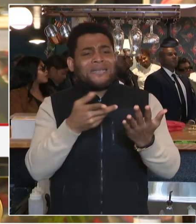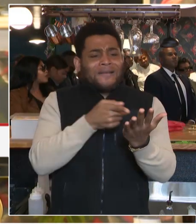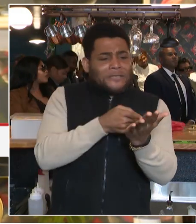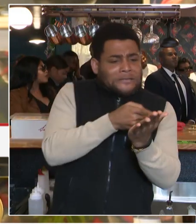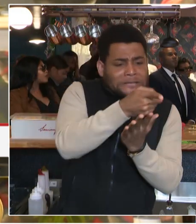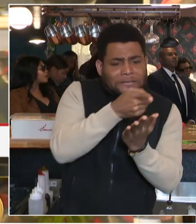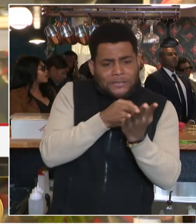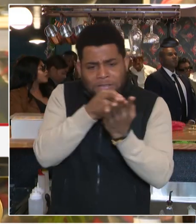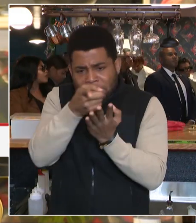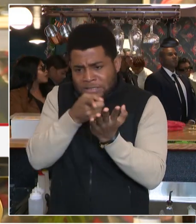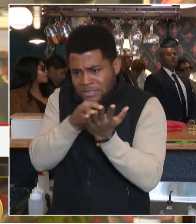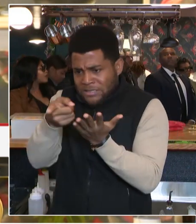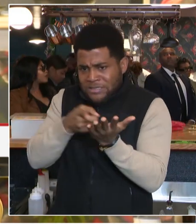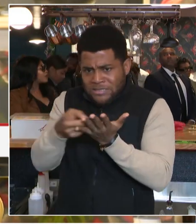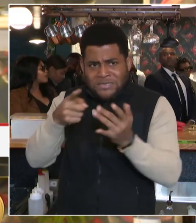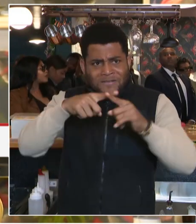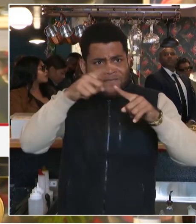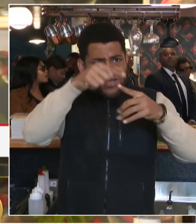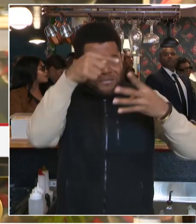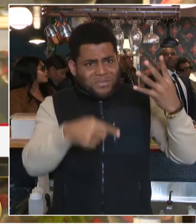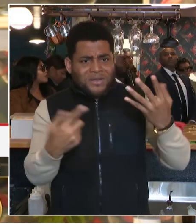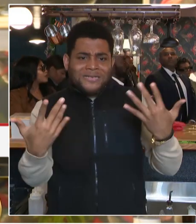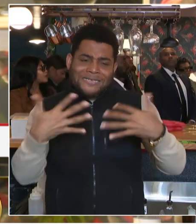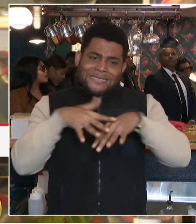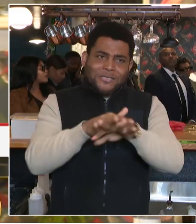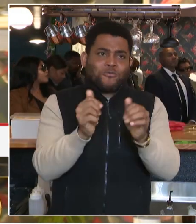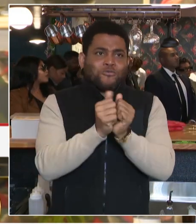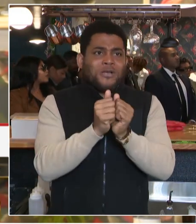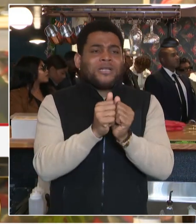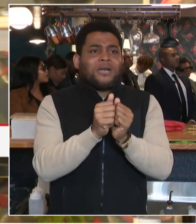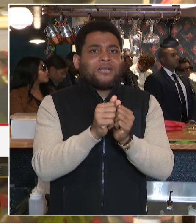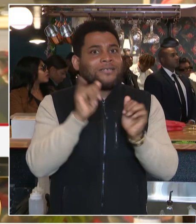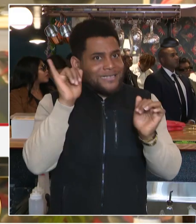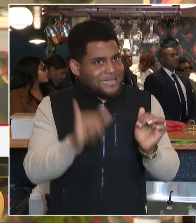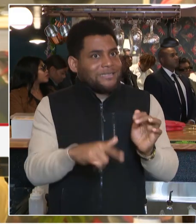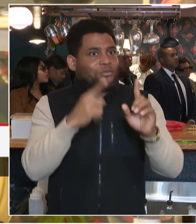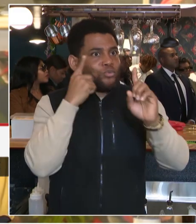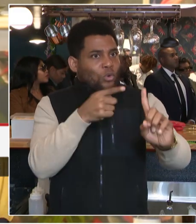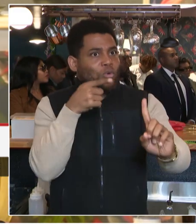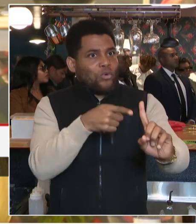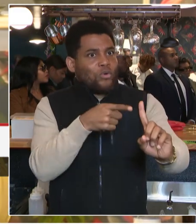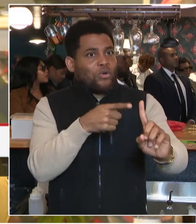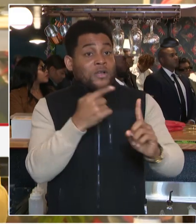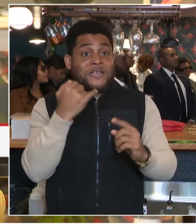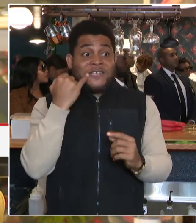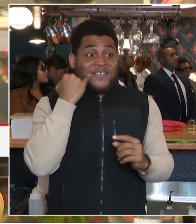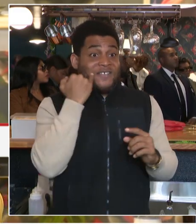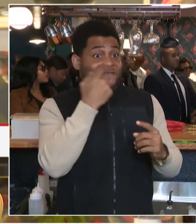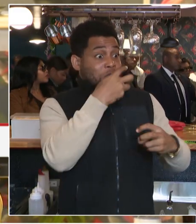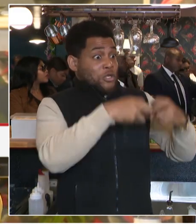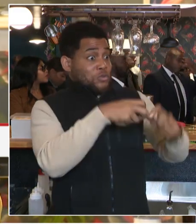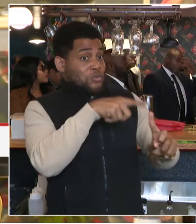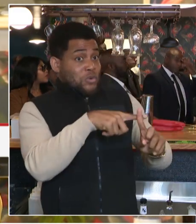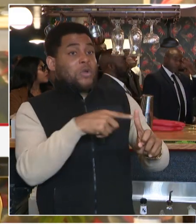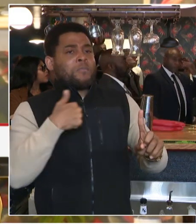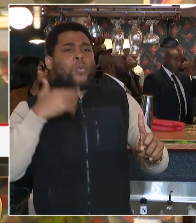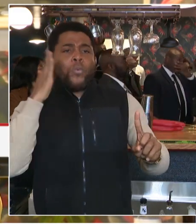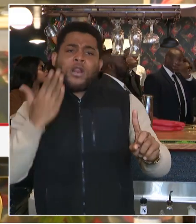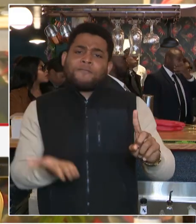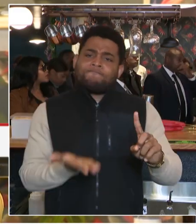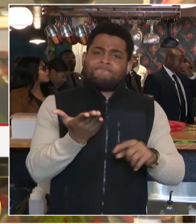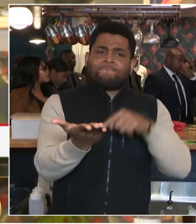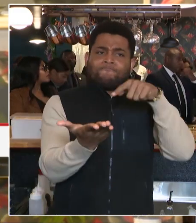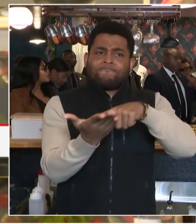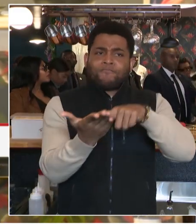I believe are making us unsafe. And I'll advance those to the council. Now, we're working on our Safer,